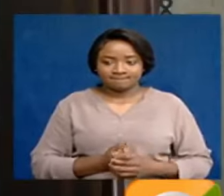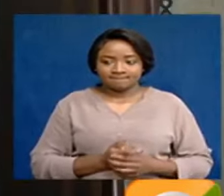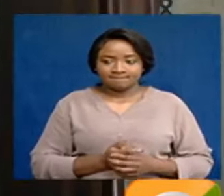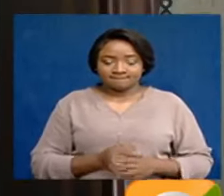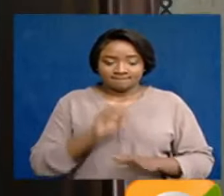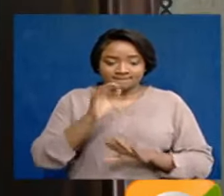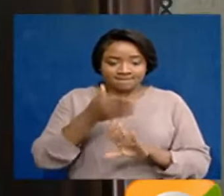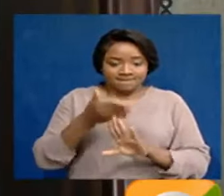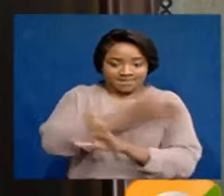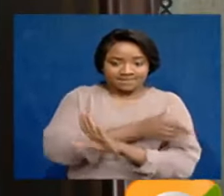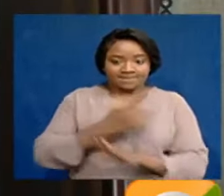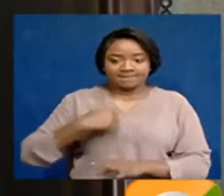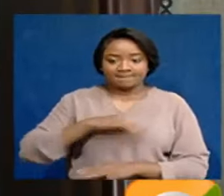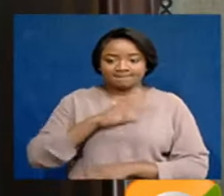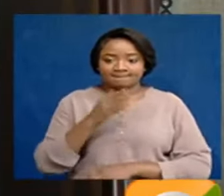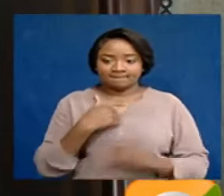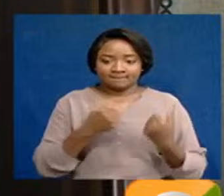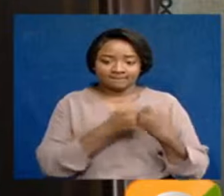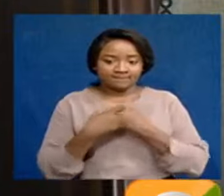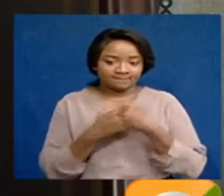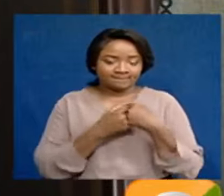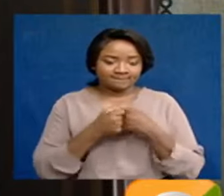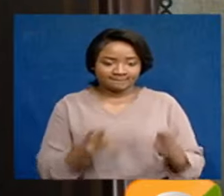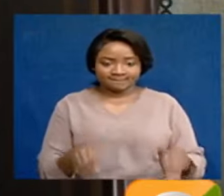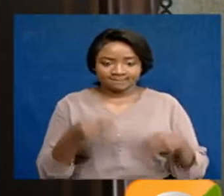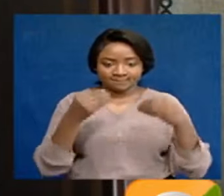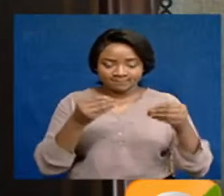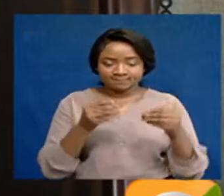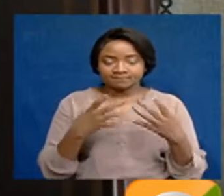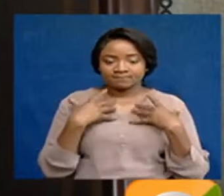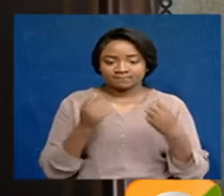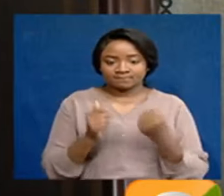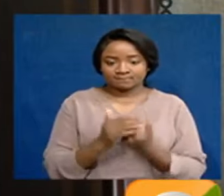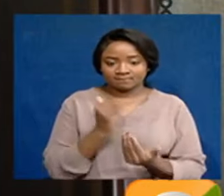Initially, we had challenges in offering primary health